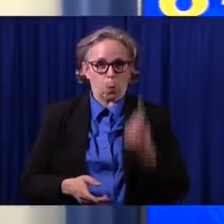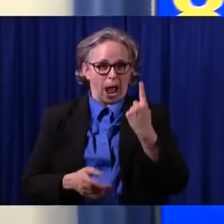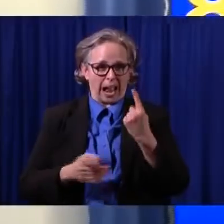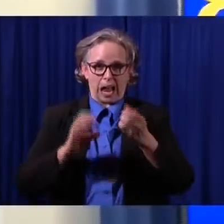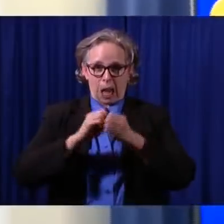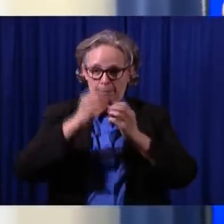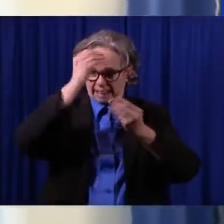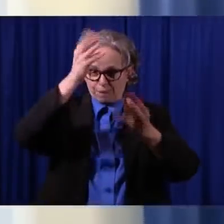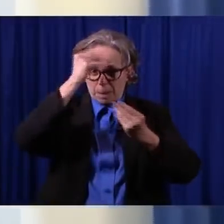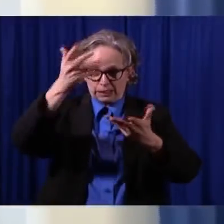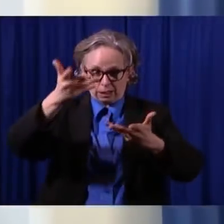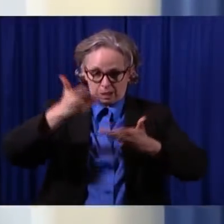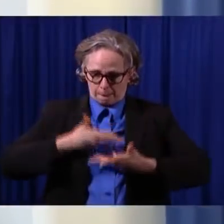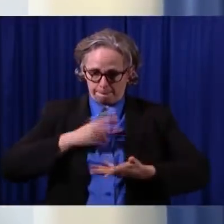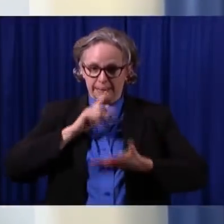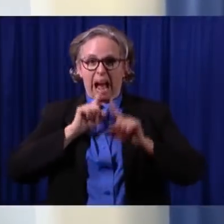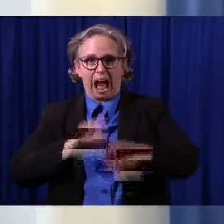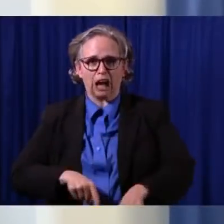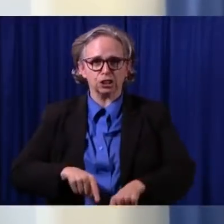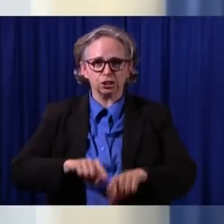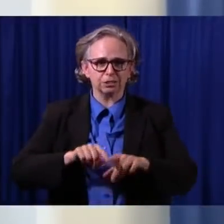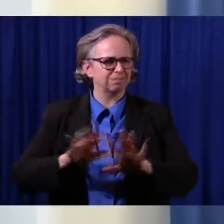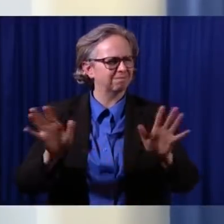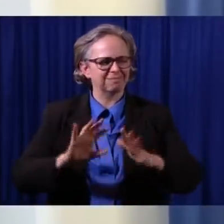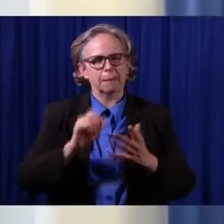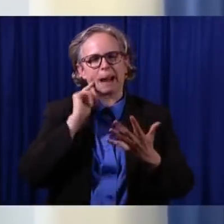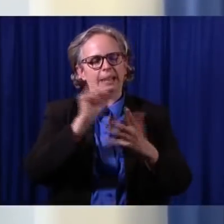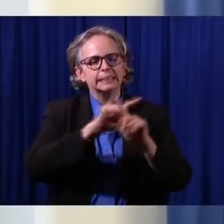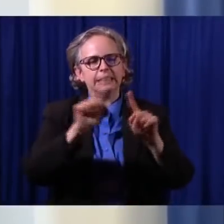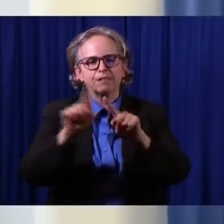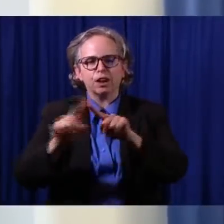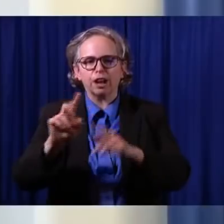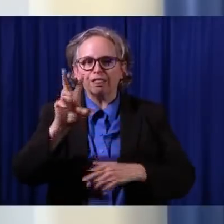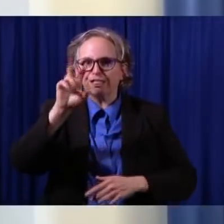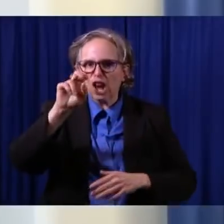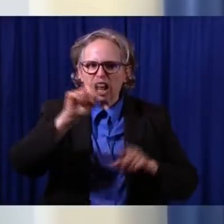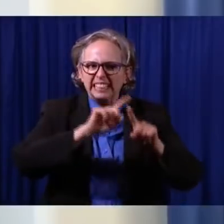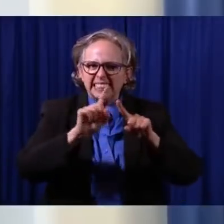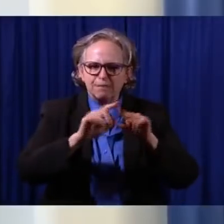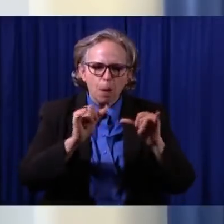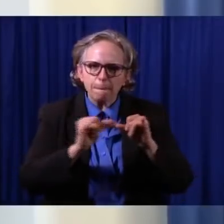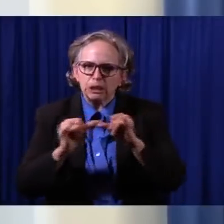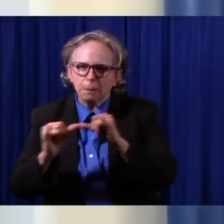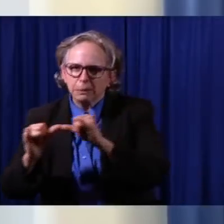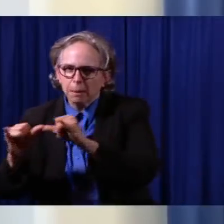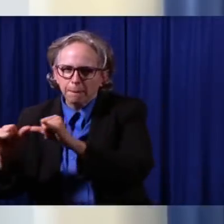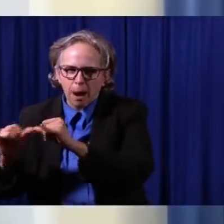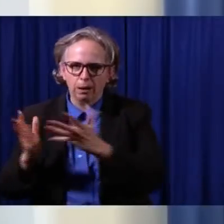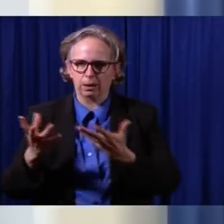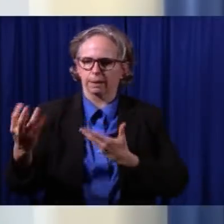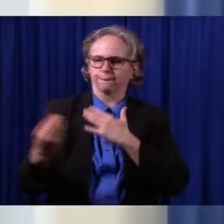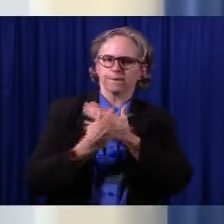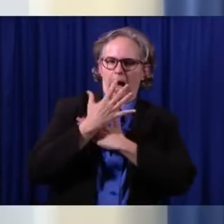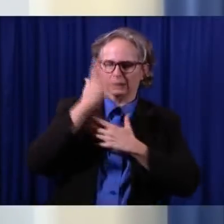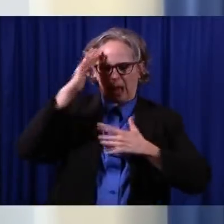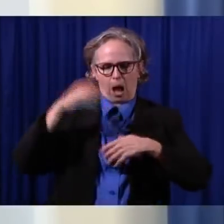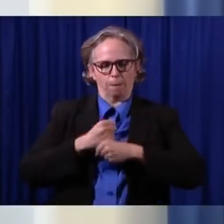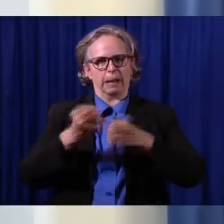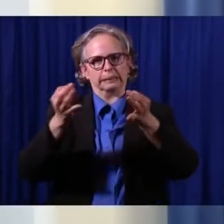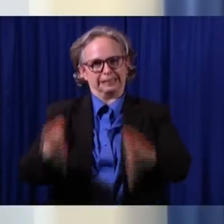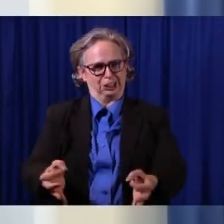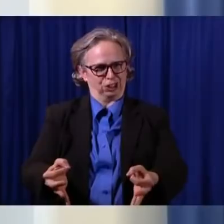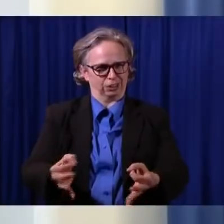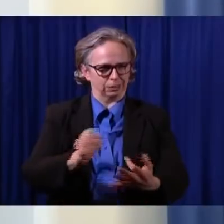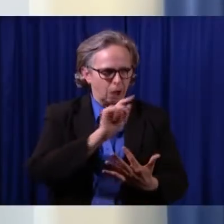have a ton of measures, almost 30 now that we've been looking at. And again, a lot of this data is data that wasn't